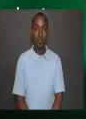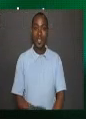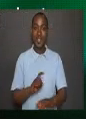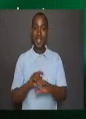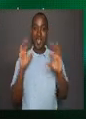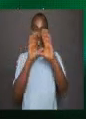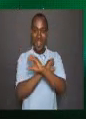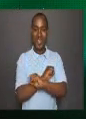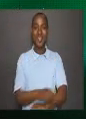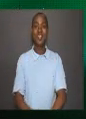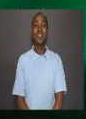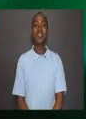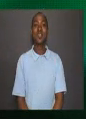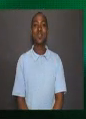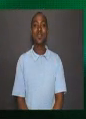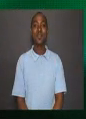Time's up.